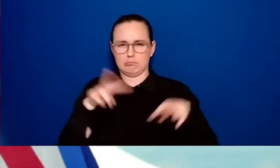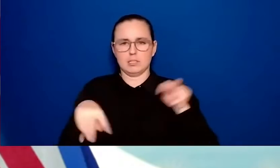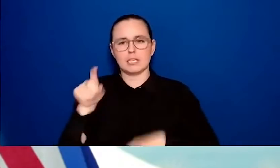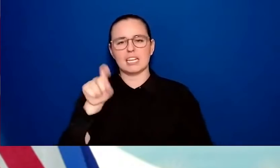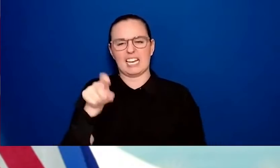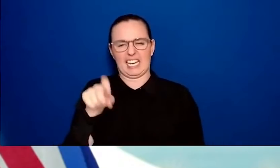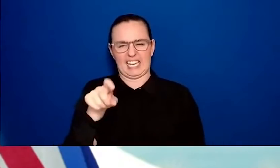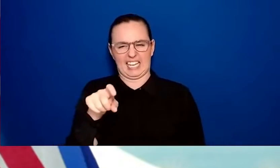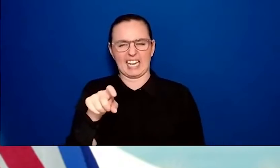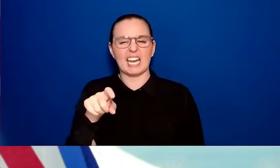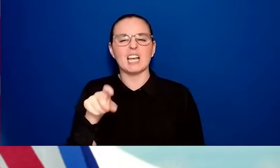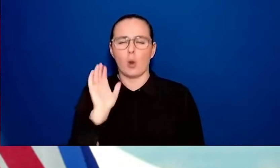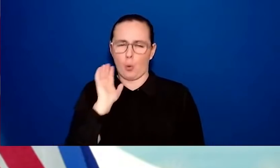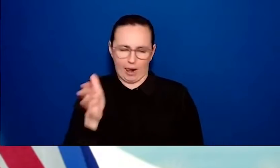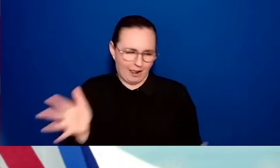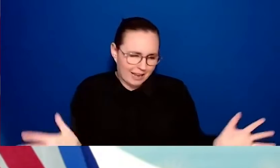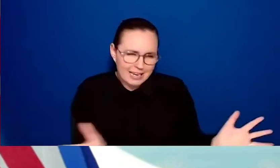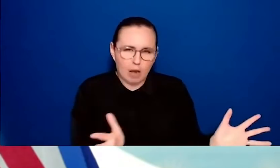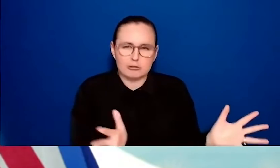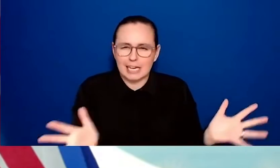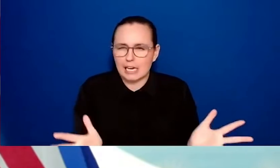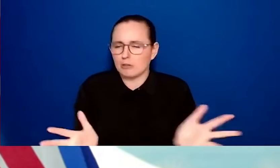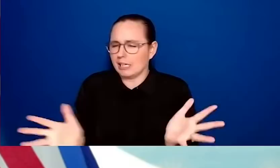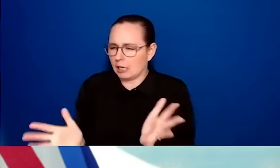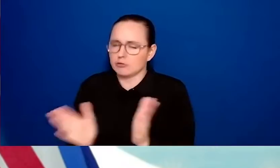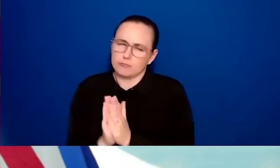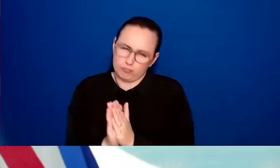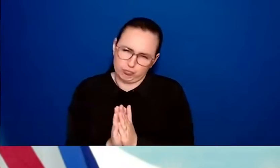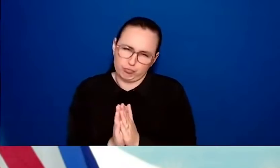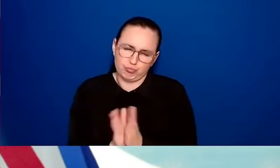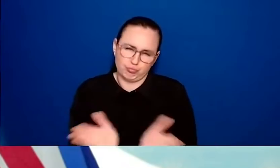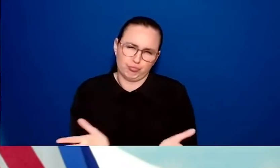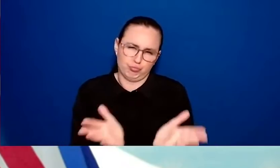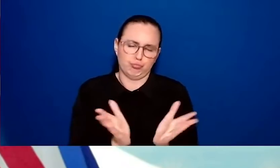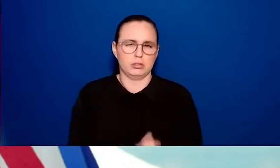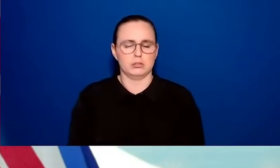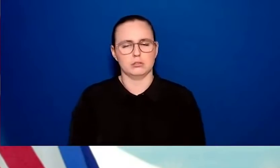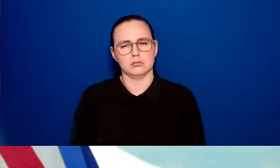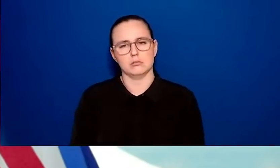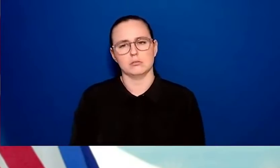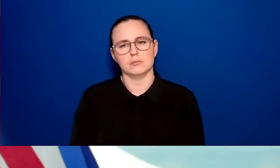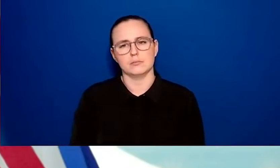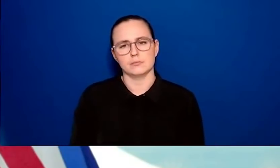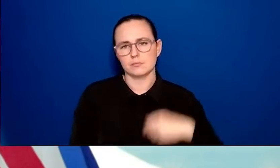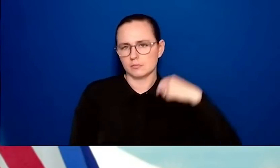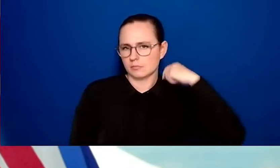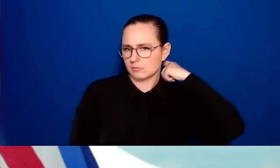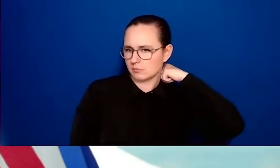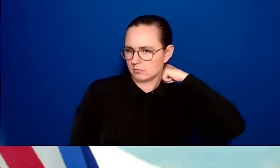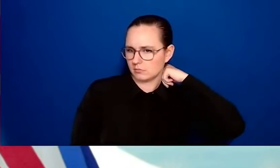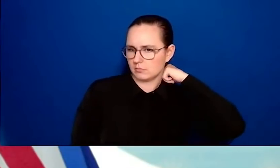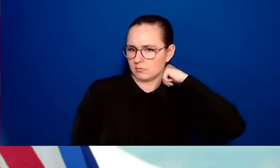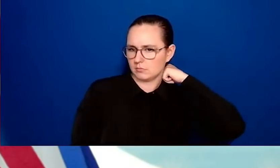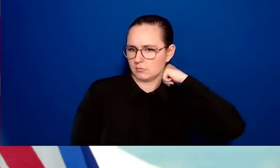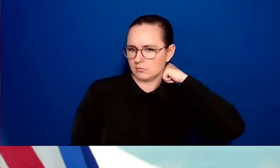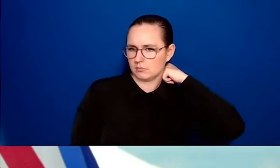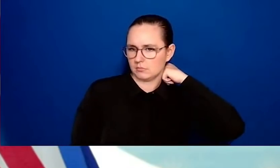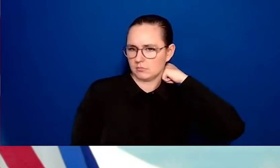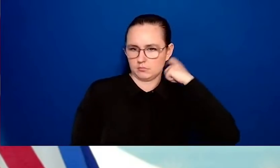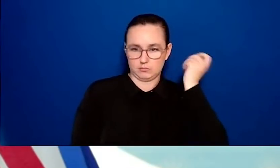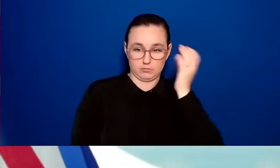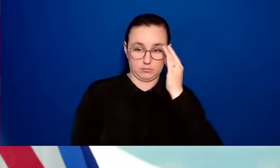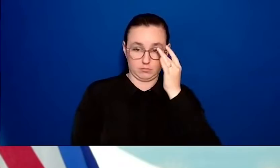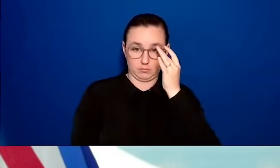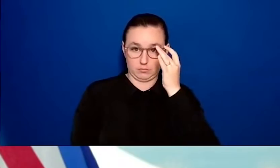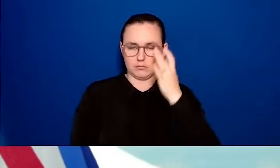October the 12th. But what we're talking about are measures that are affecting across the province, certainly more than 100,000